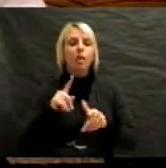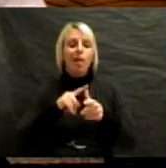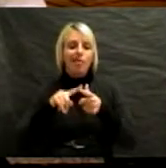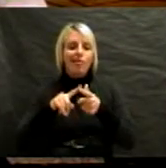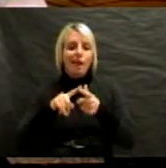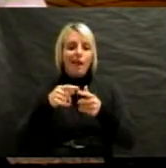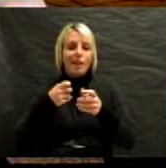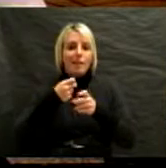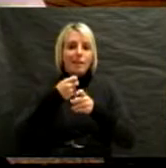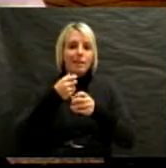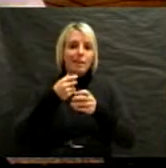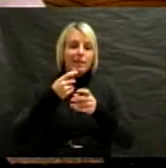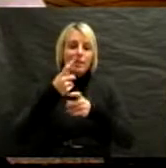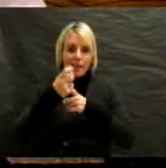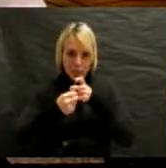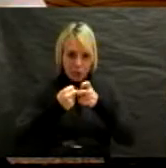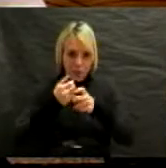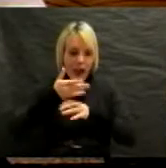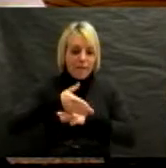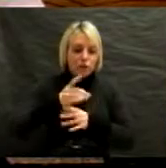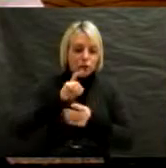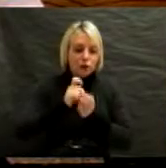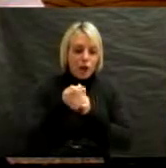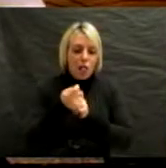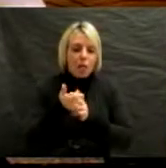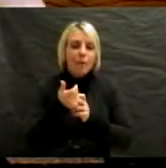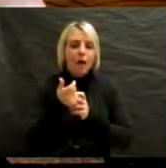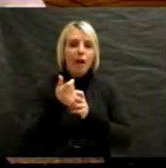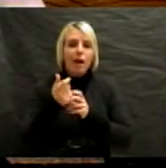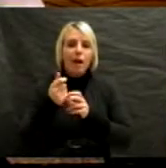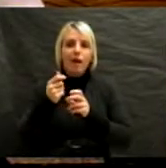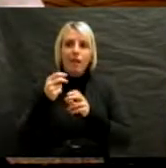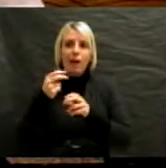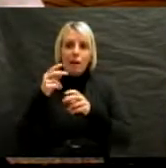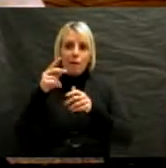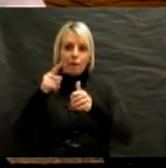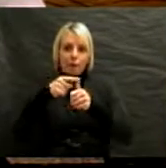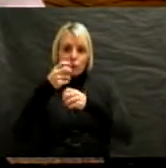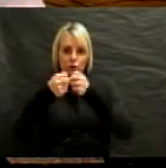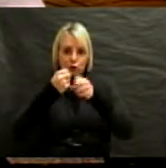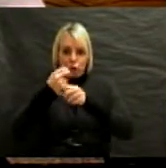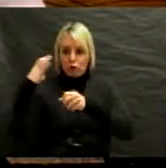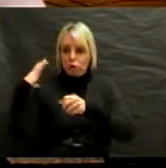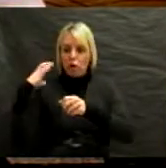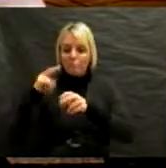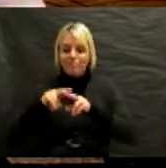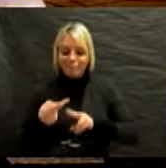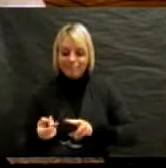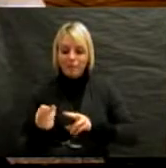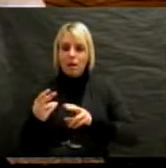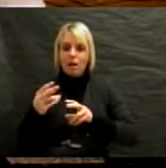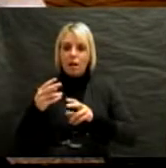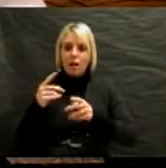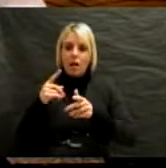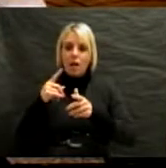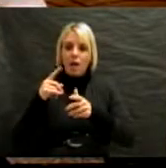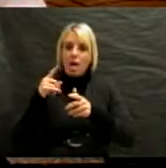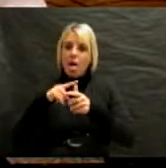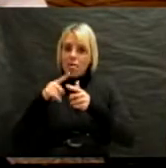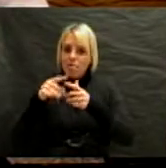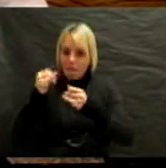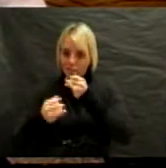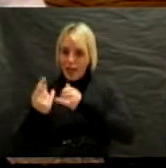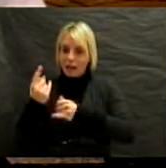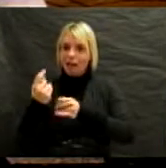my first year, and we brought it down again a little bit the following year. And then it stayed at this level until last year when we decided to forego the salaries. So